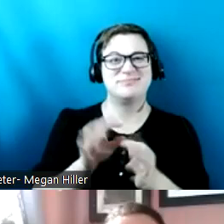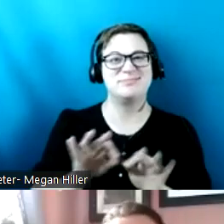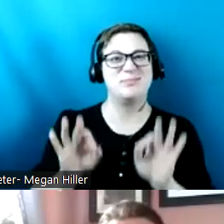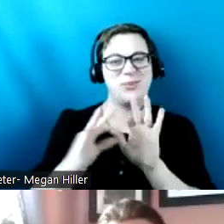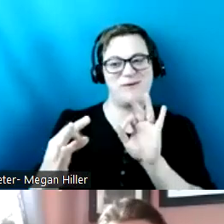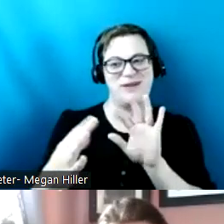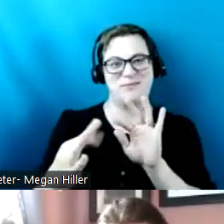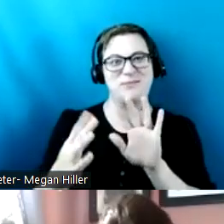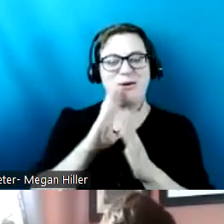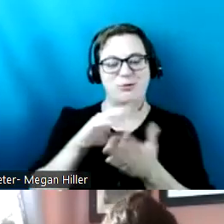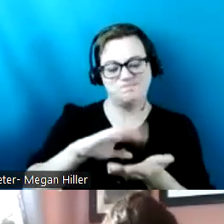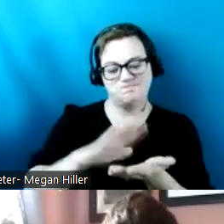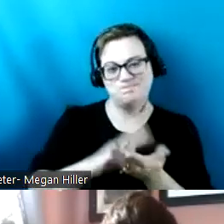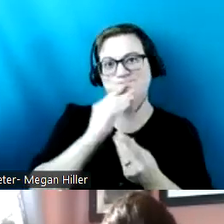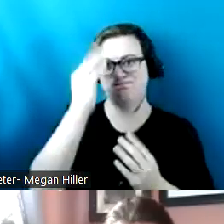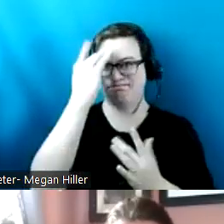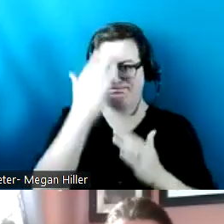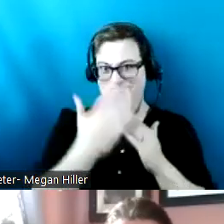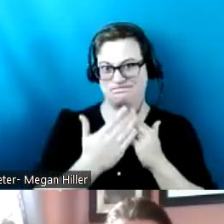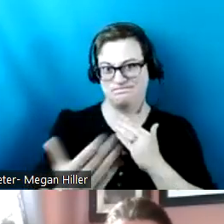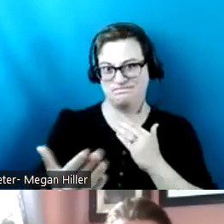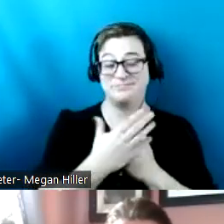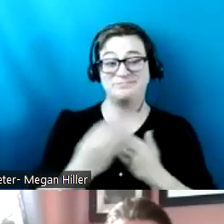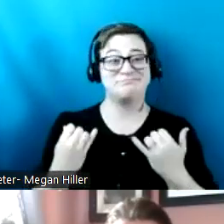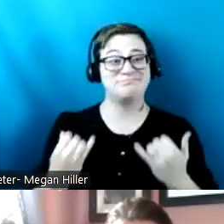feedback that we are taking under consideration. And with that, I think we can wrap